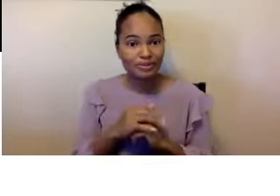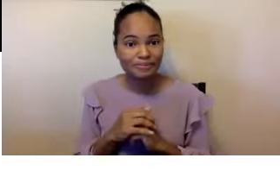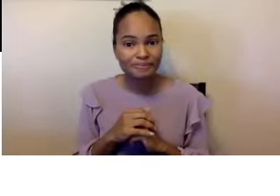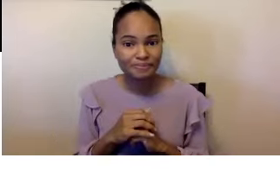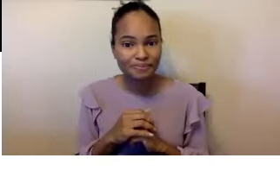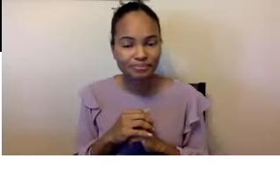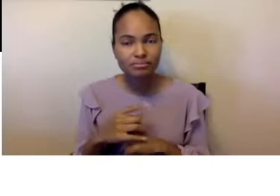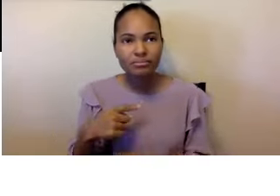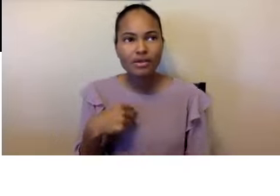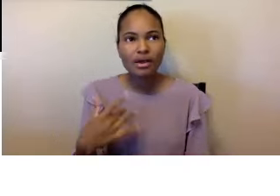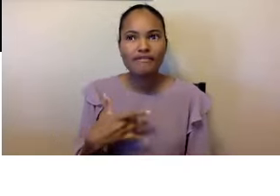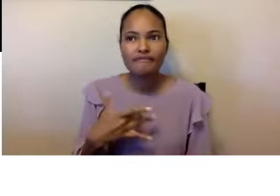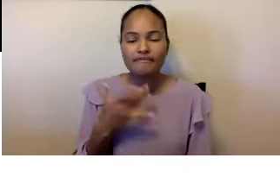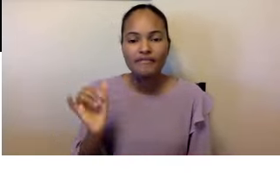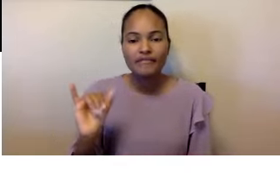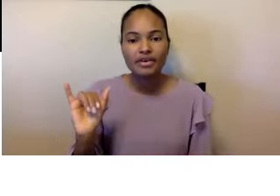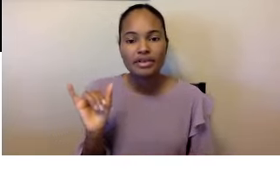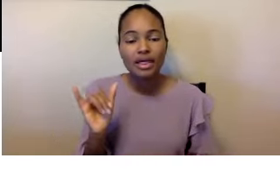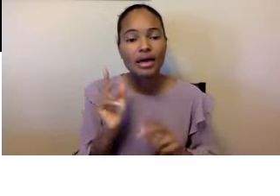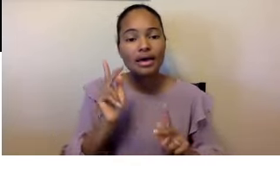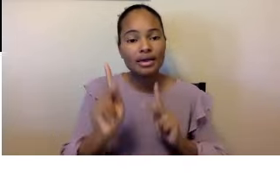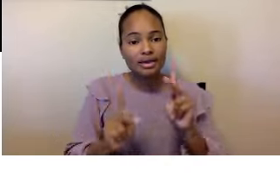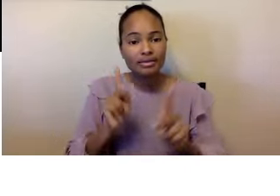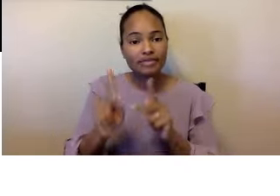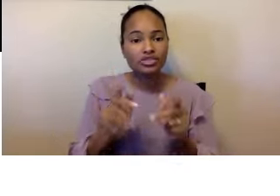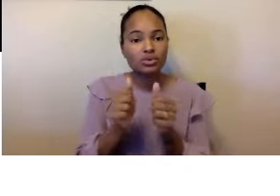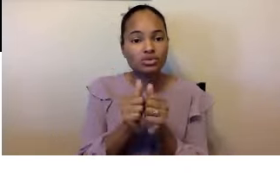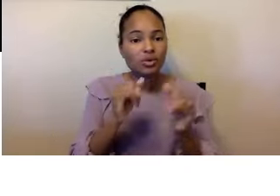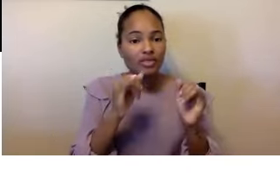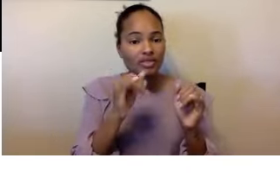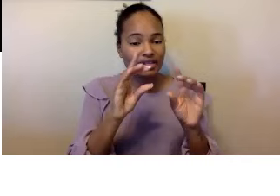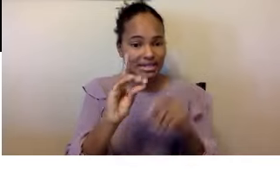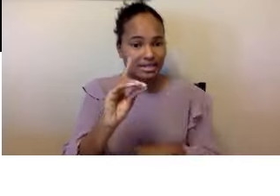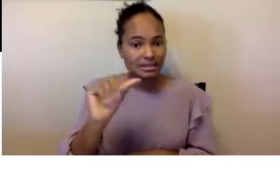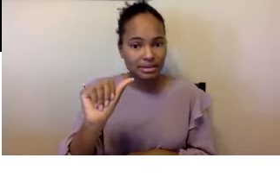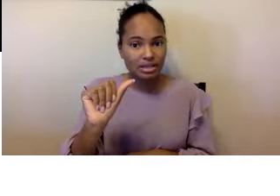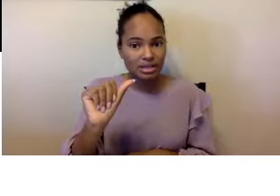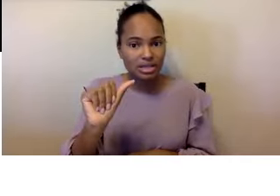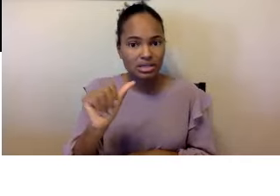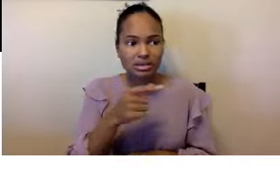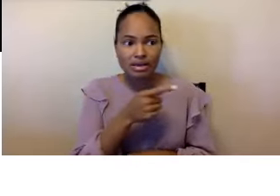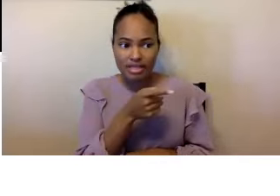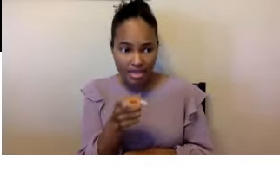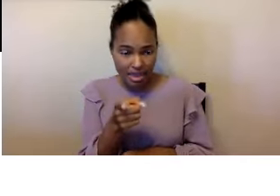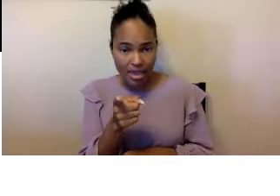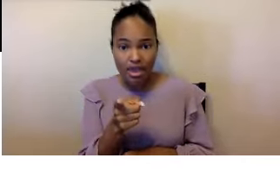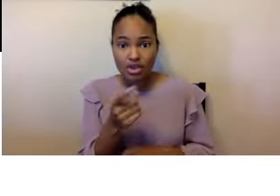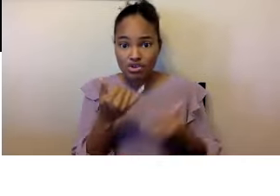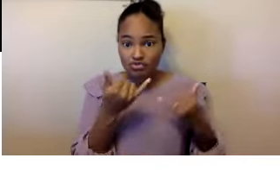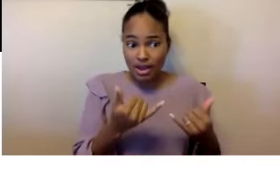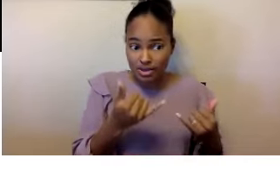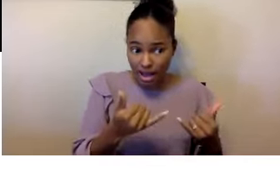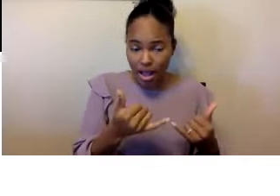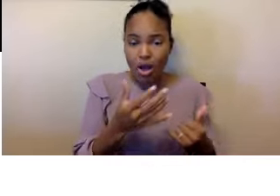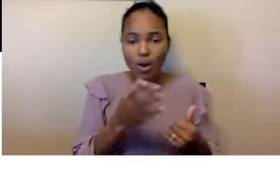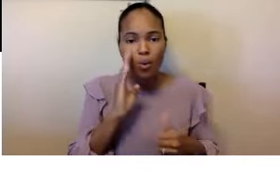I feel like individuals with disabilities are and will continue to be